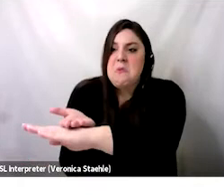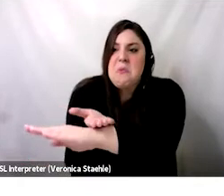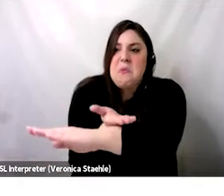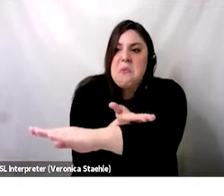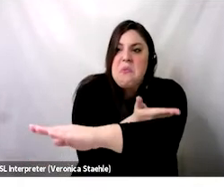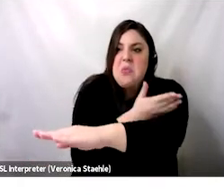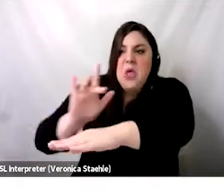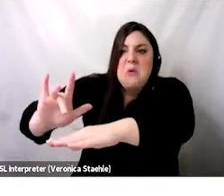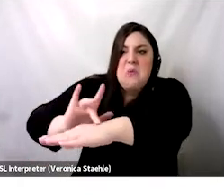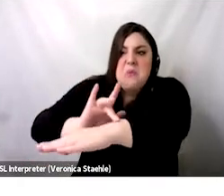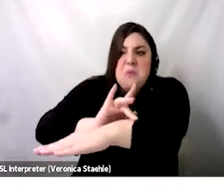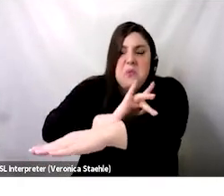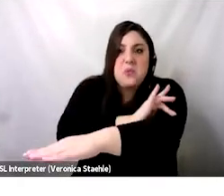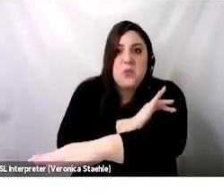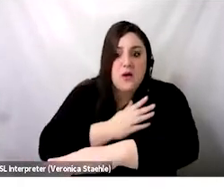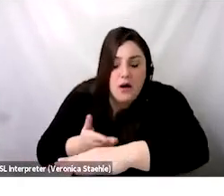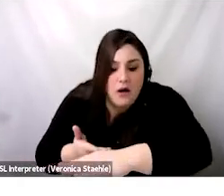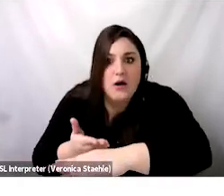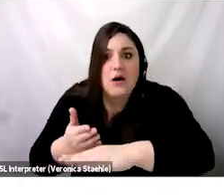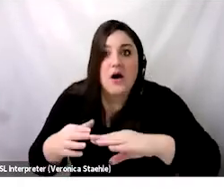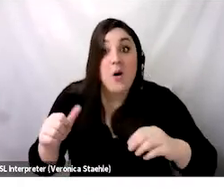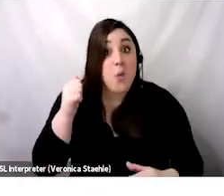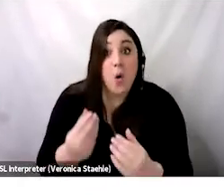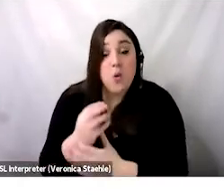natural grasses and planting